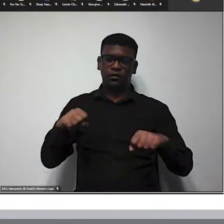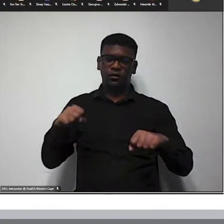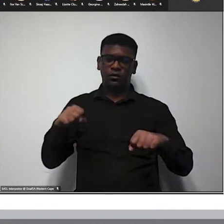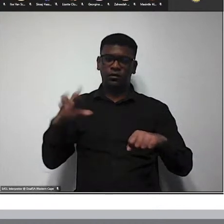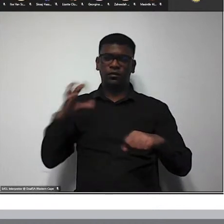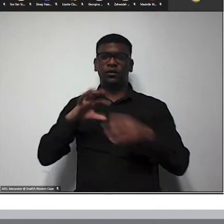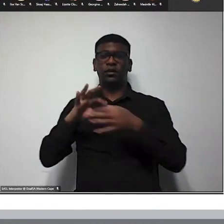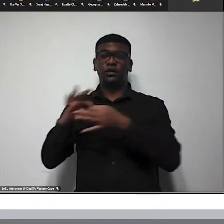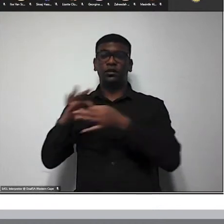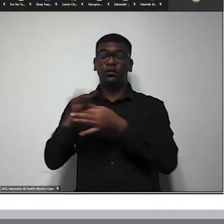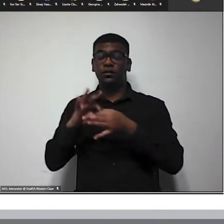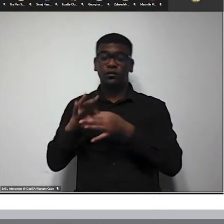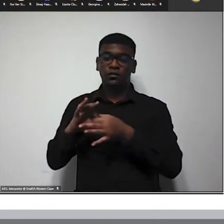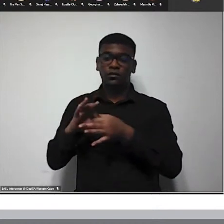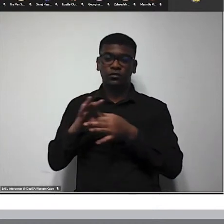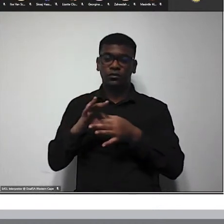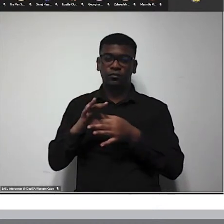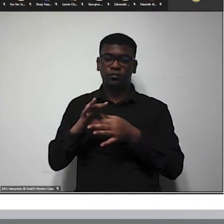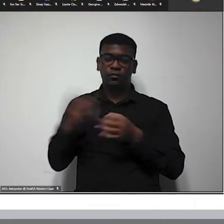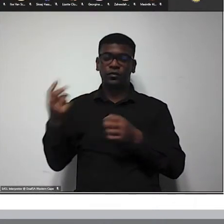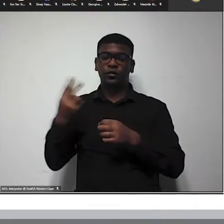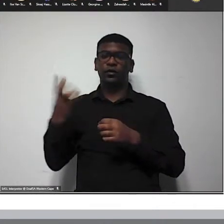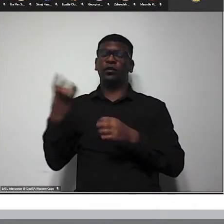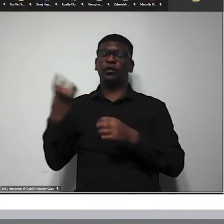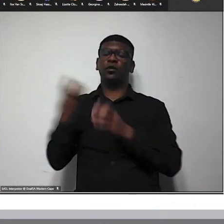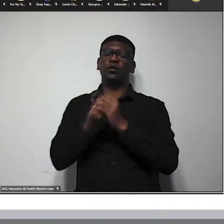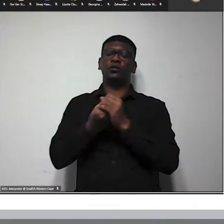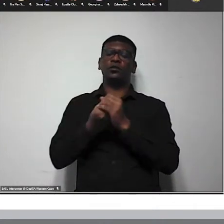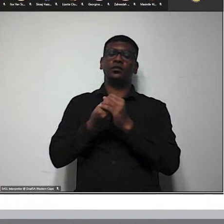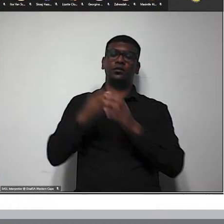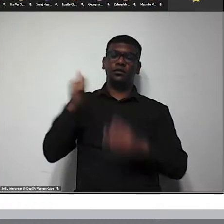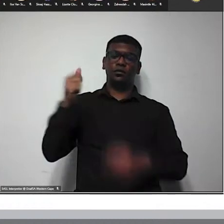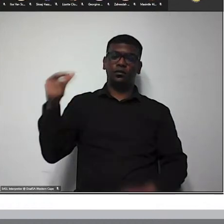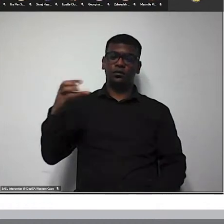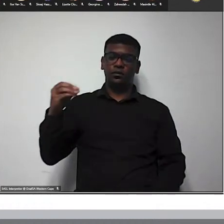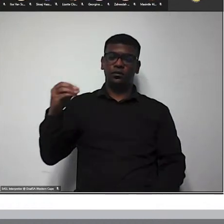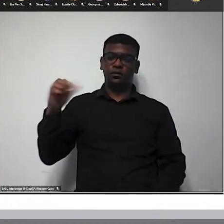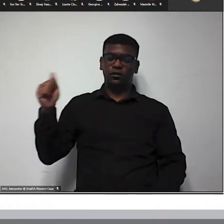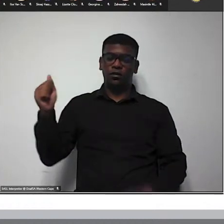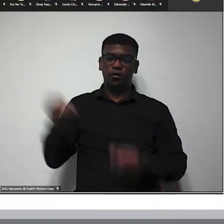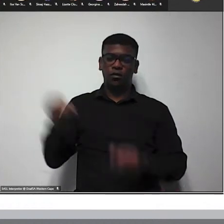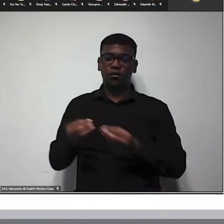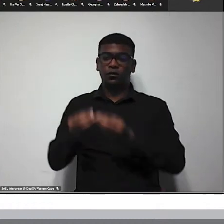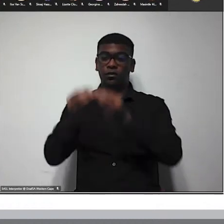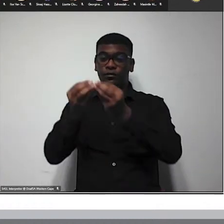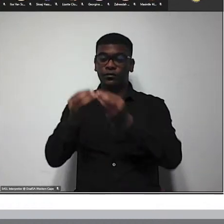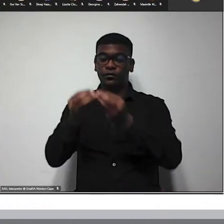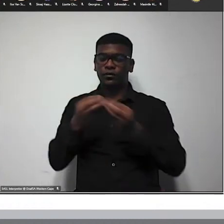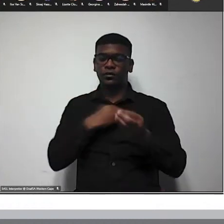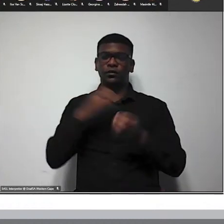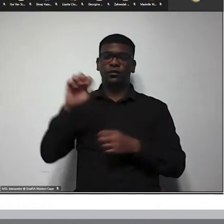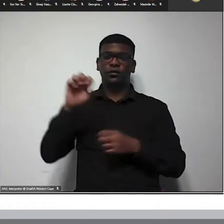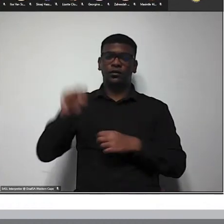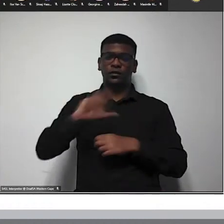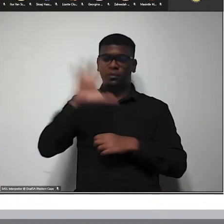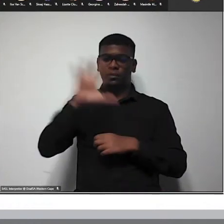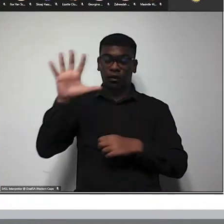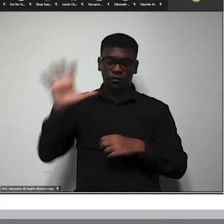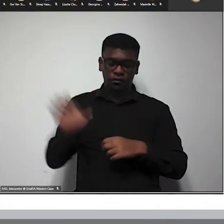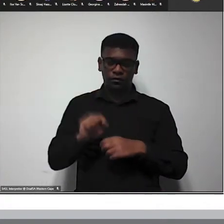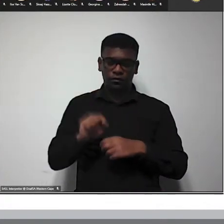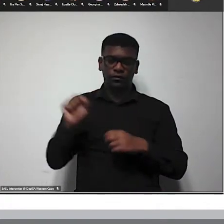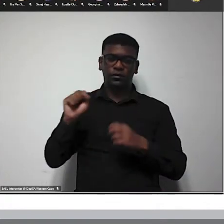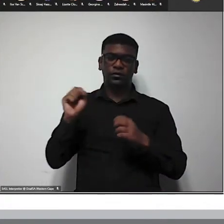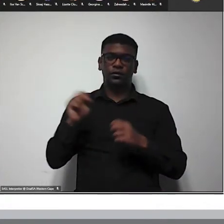the relationship between what AGOA offers to African countries has a lot of benefits within the Western